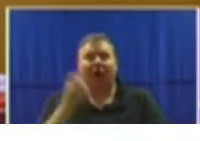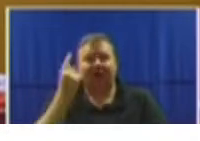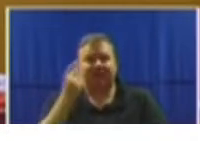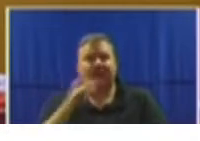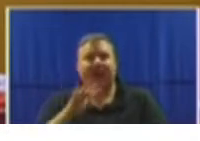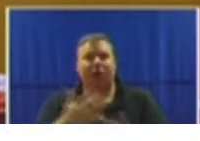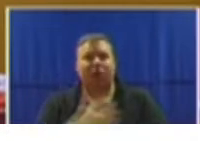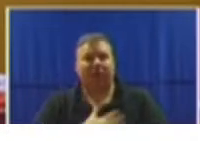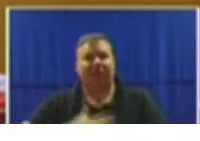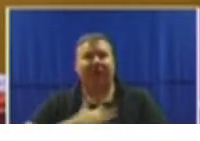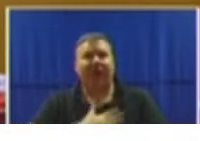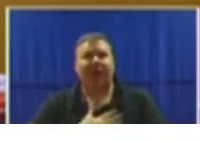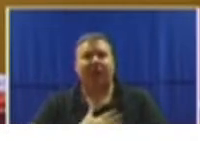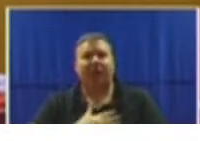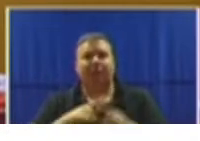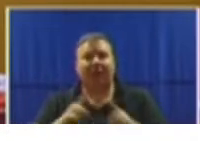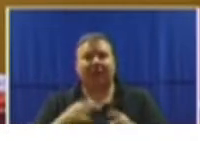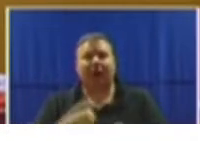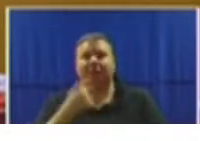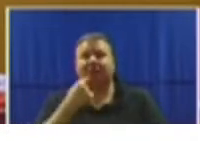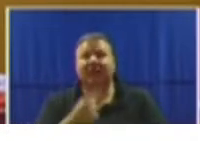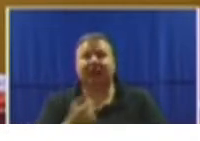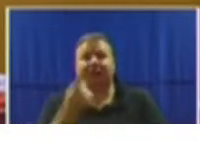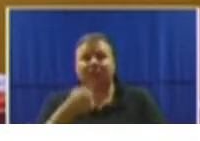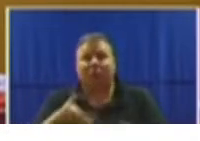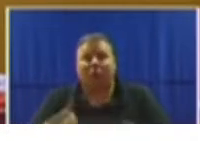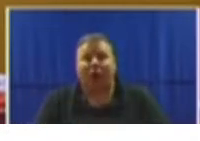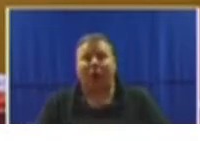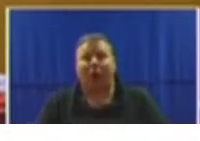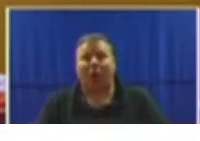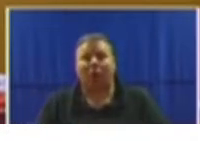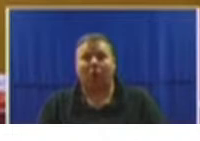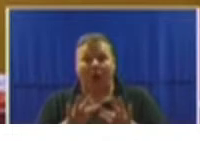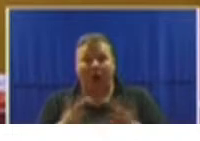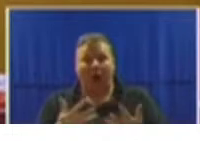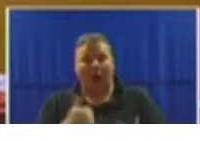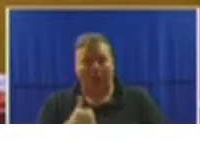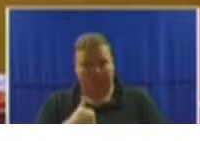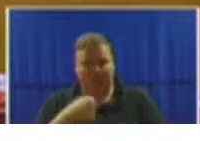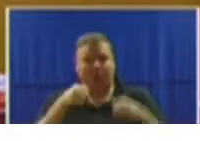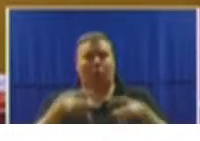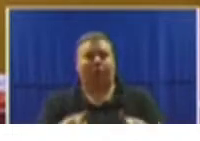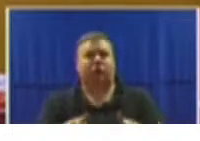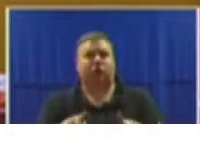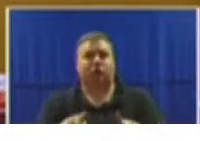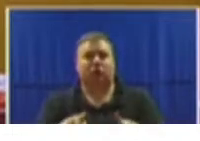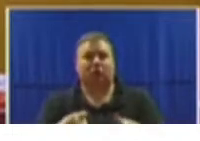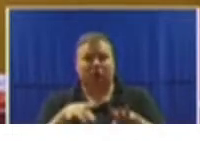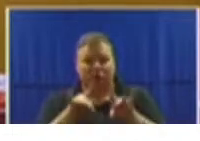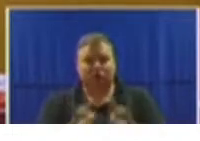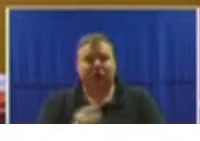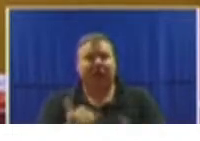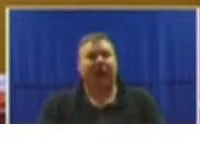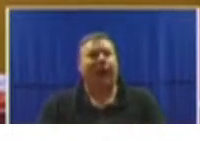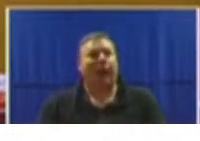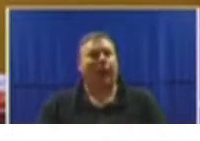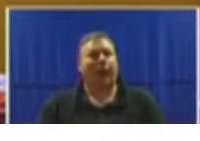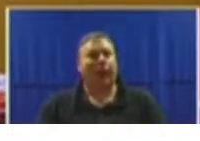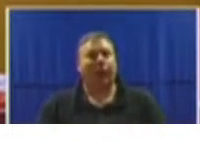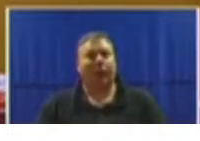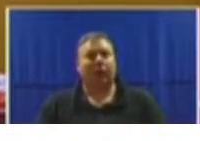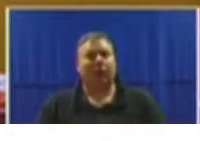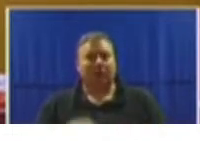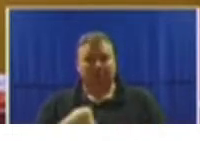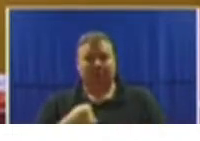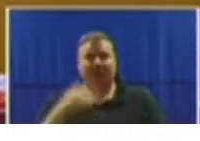feel about it, but I'm saying for now, give me an opportunity to chair this session as